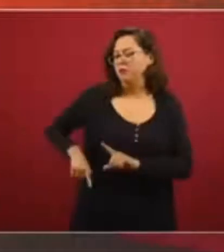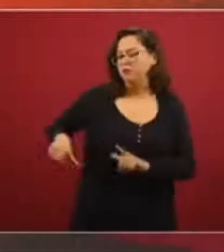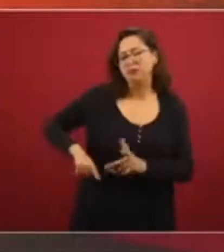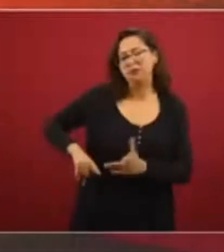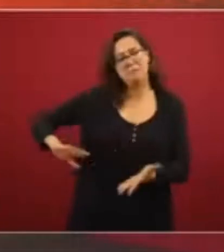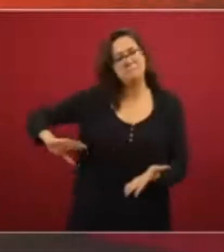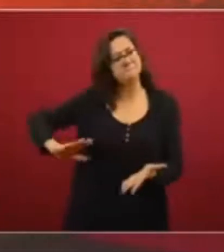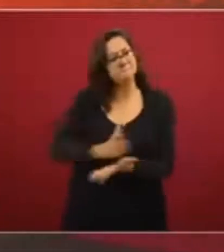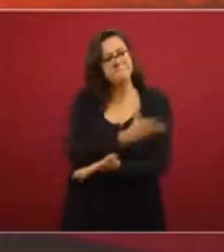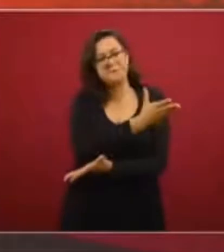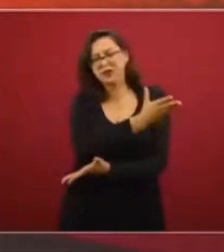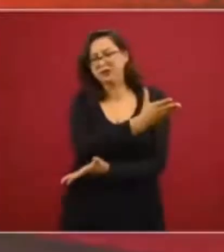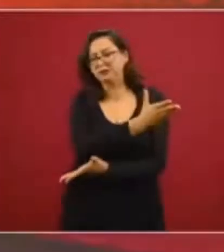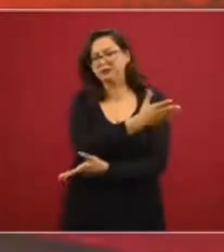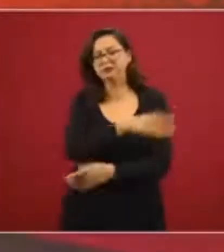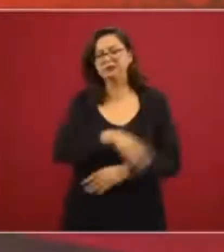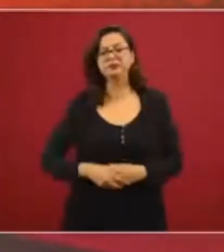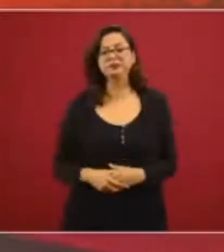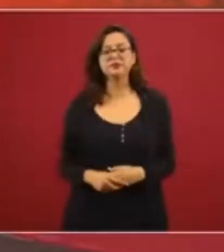De